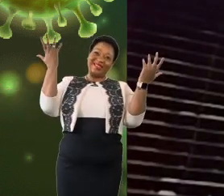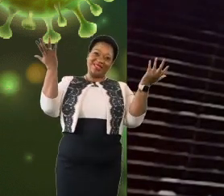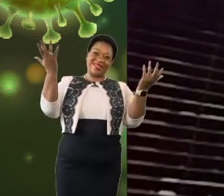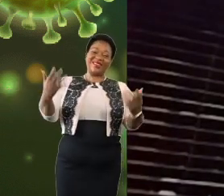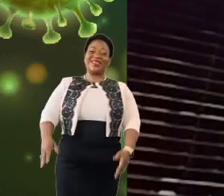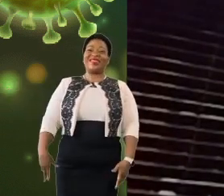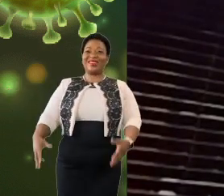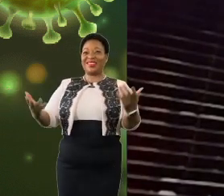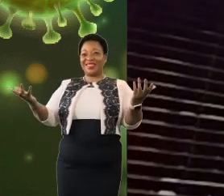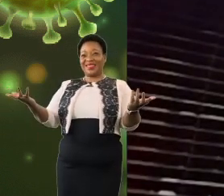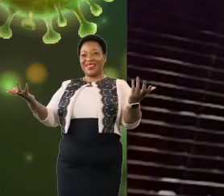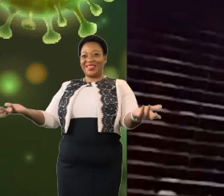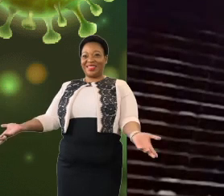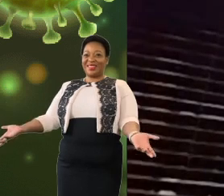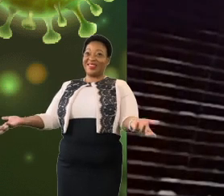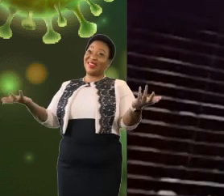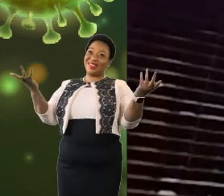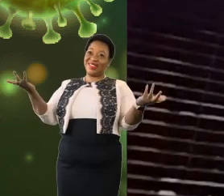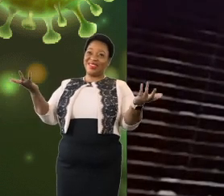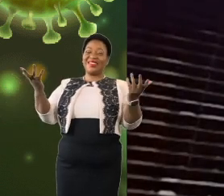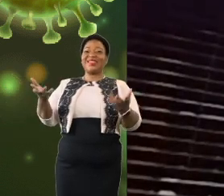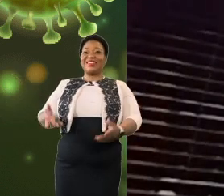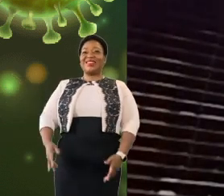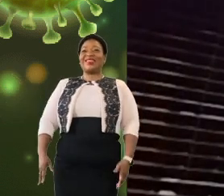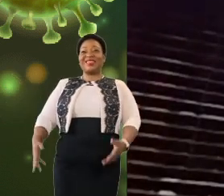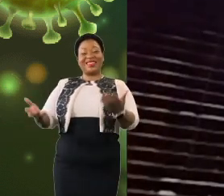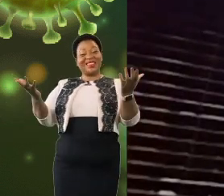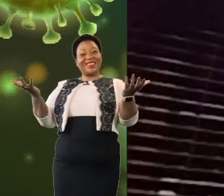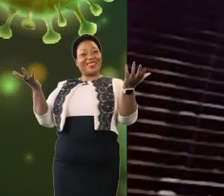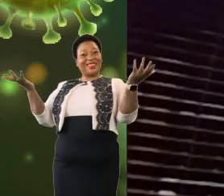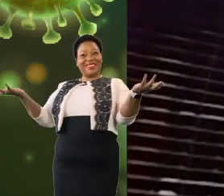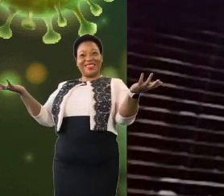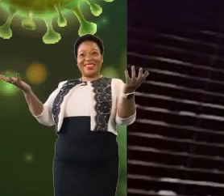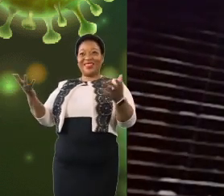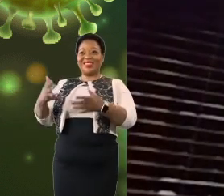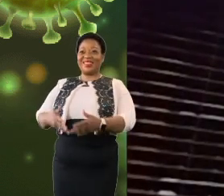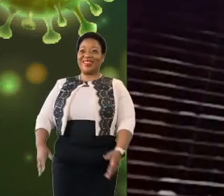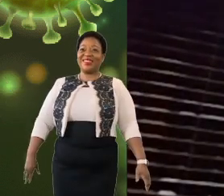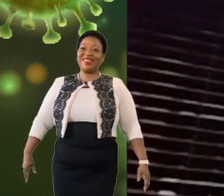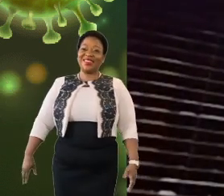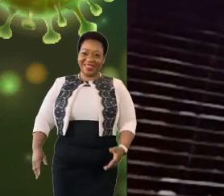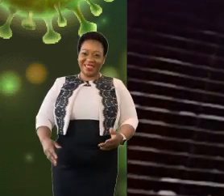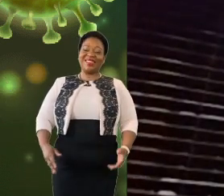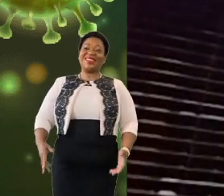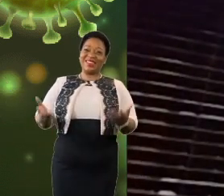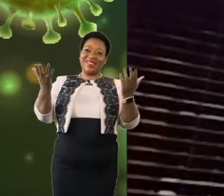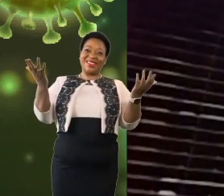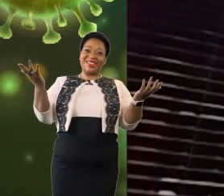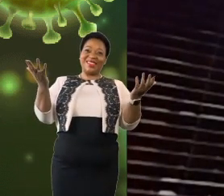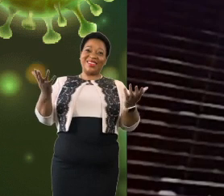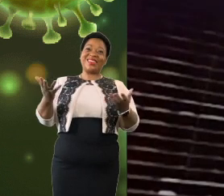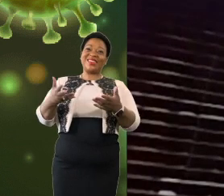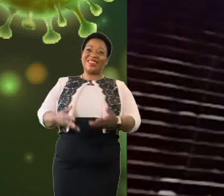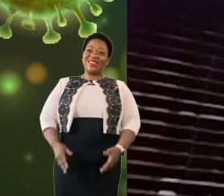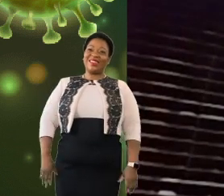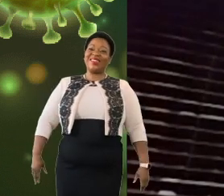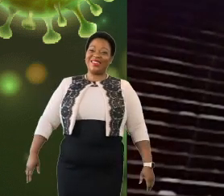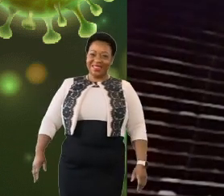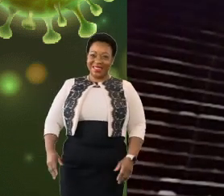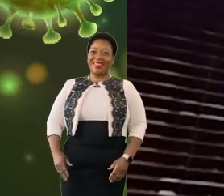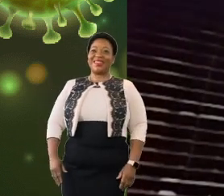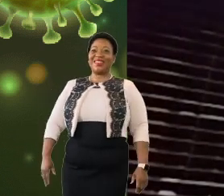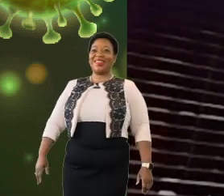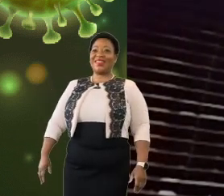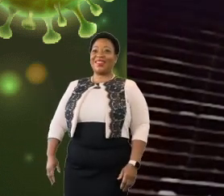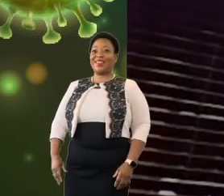see, or the choices that are favorable to the communities. How do we make sure that the choices that we make,